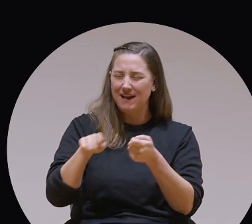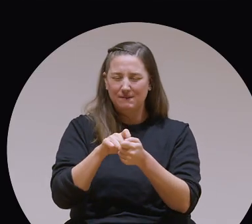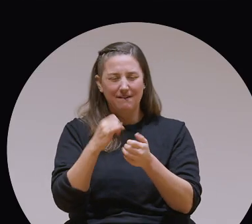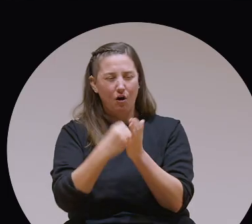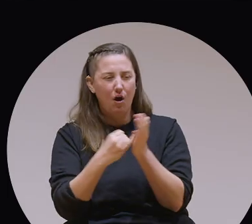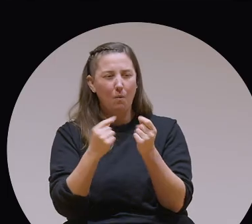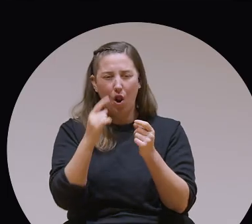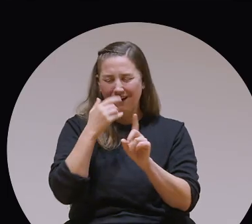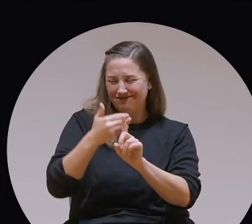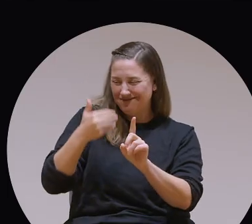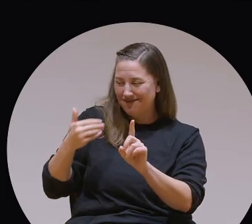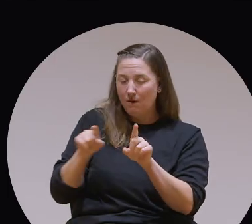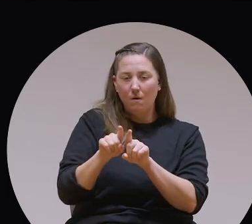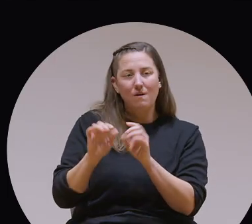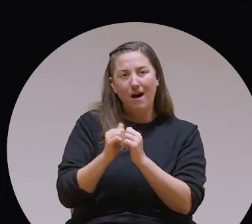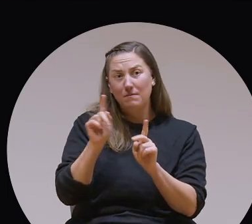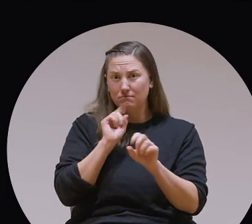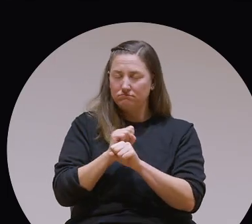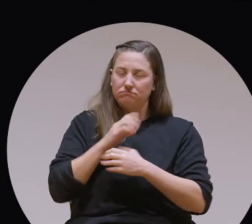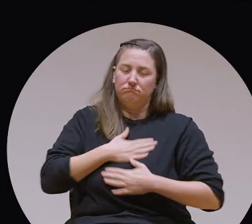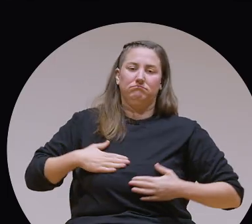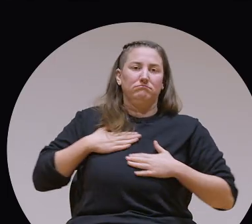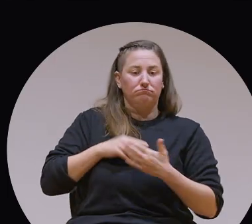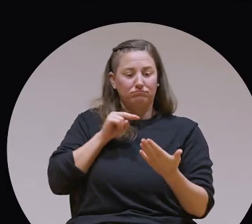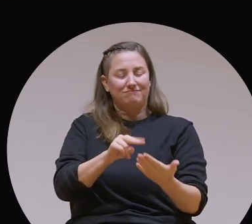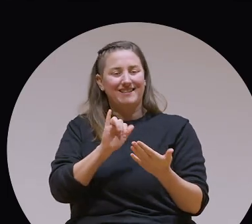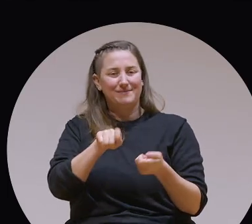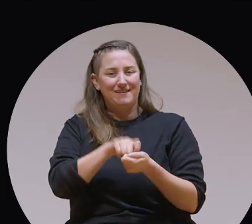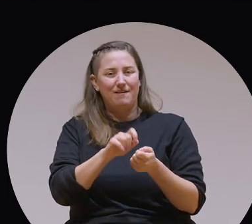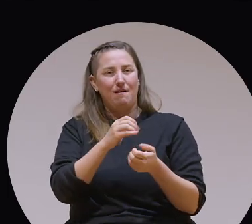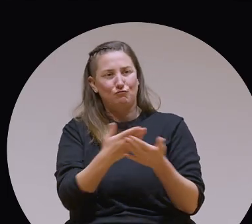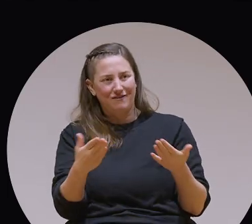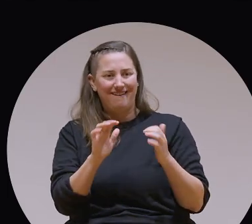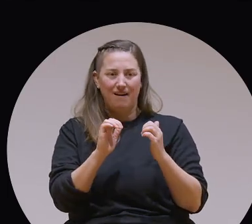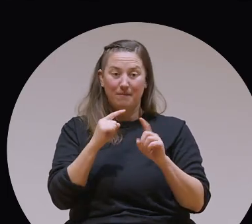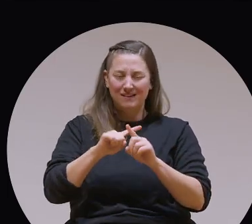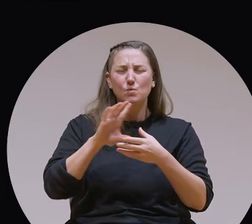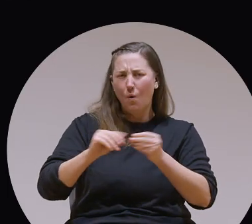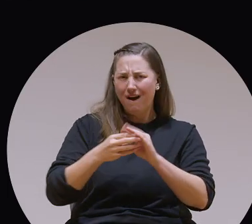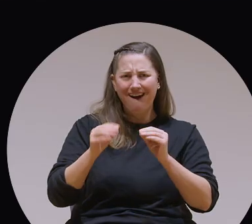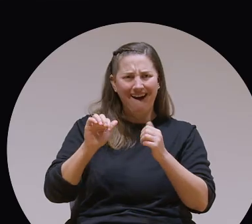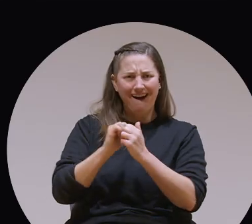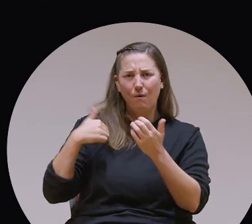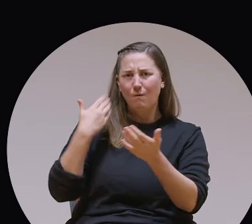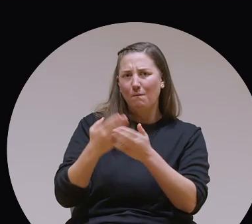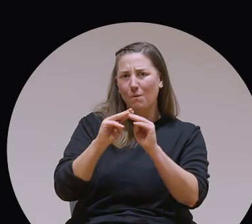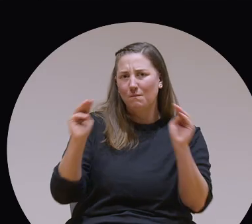of how people appreciated these objects over time and how they got to the museum.